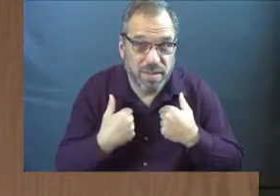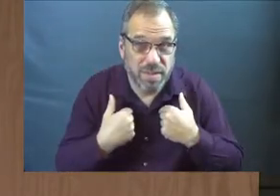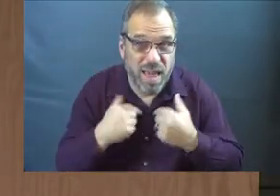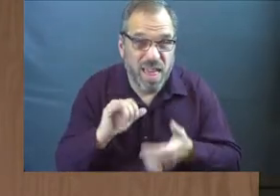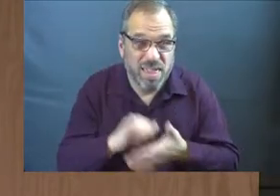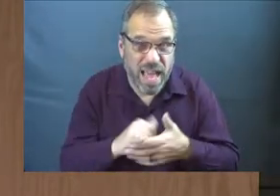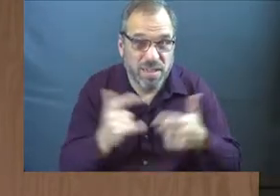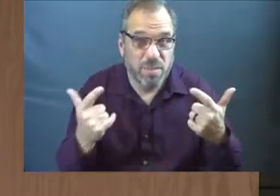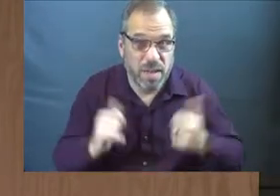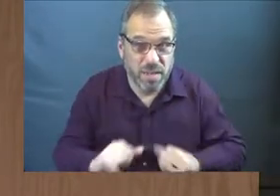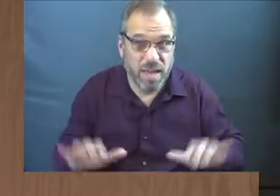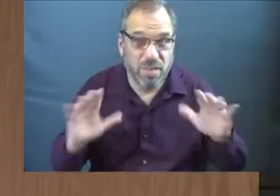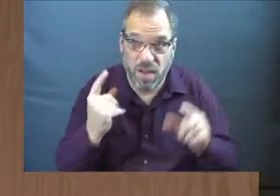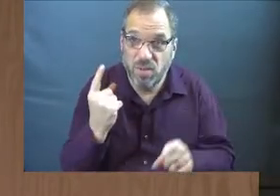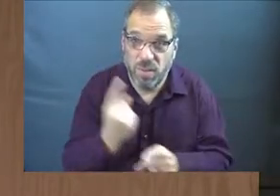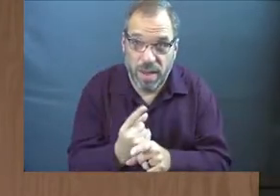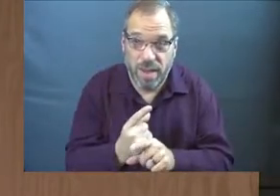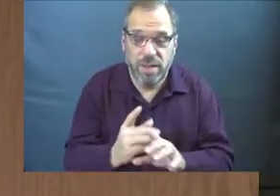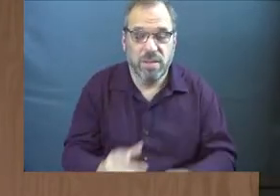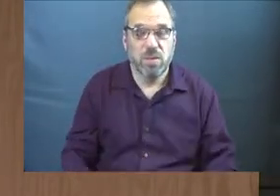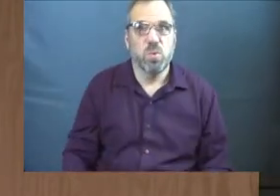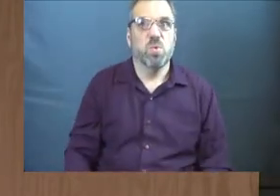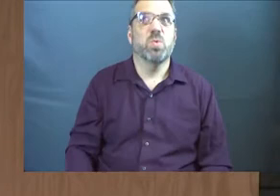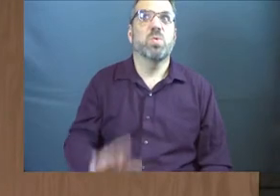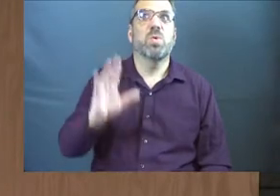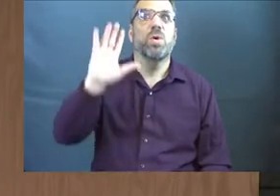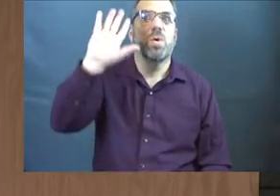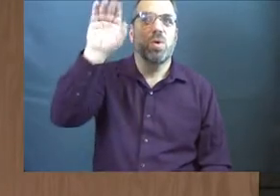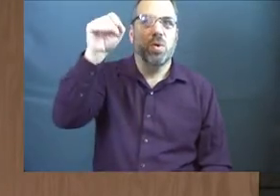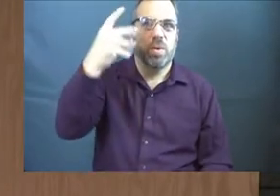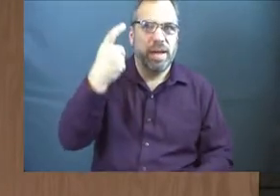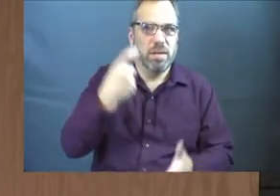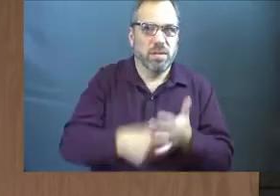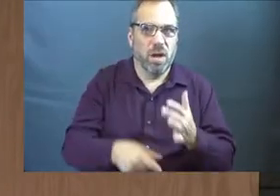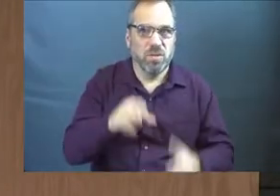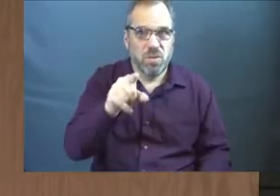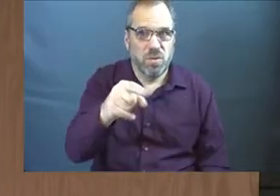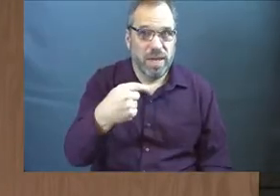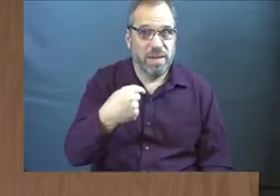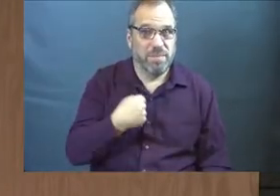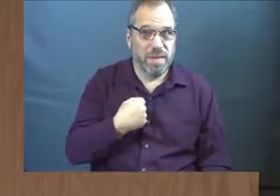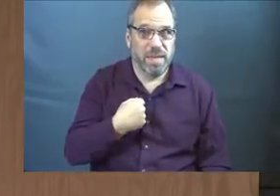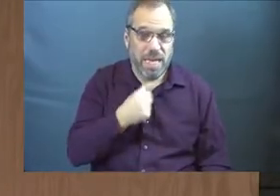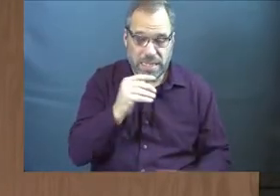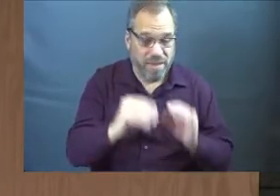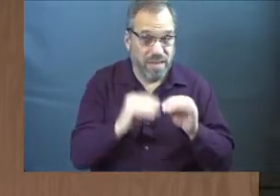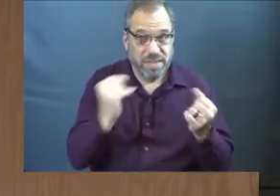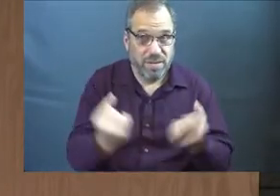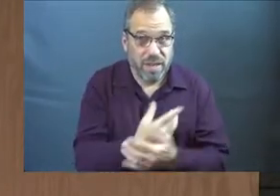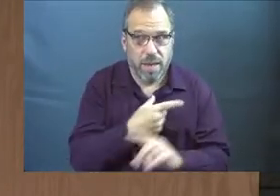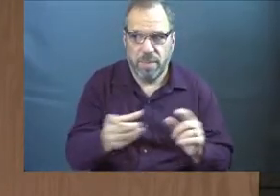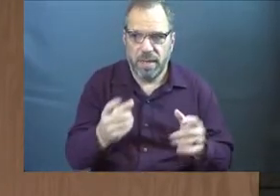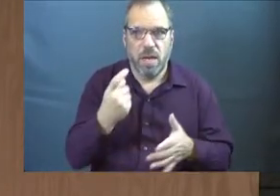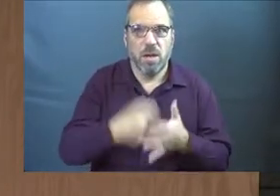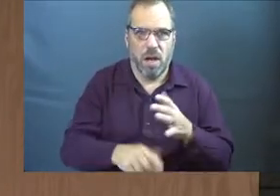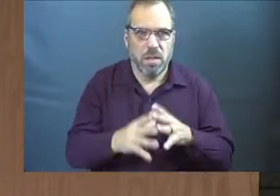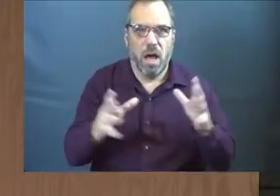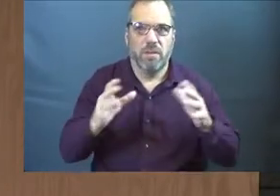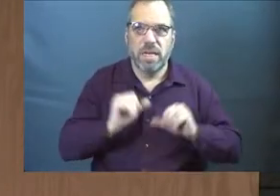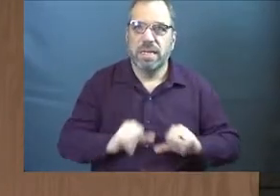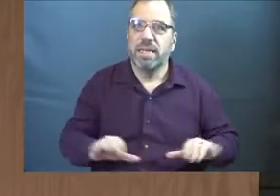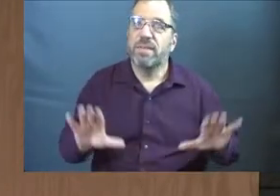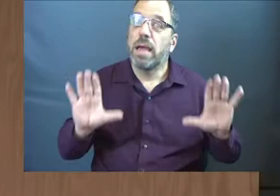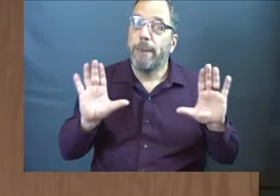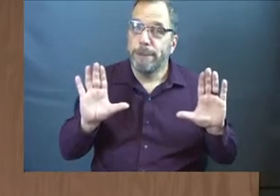big sacrifice. So costly grace costs us too. It doesn't cost us trying to fix everything. It costs us giving